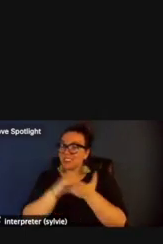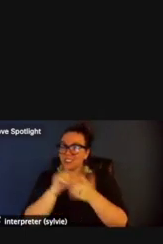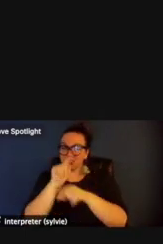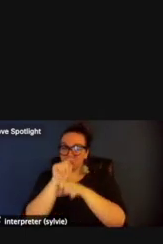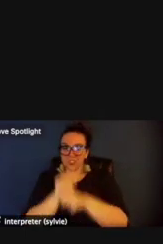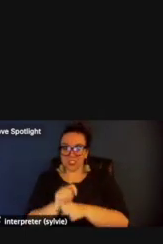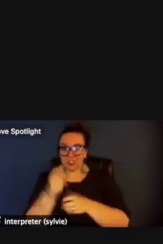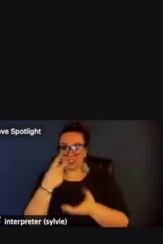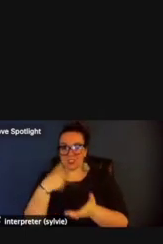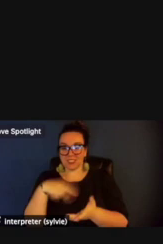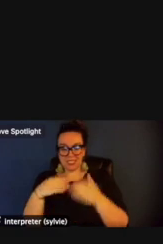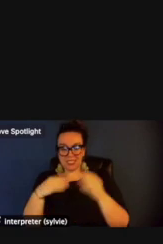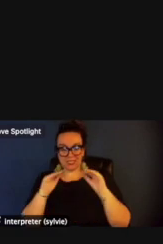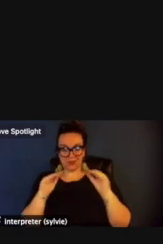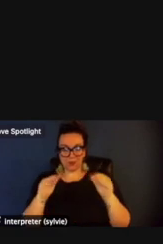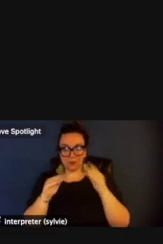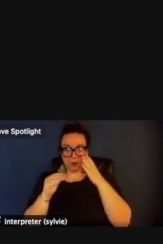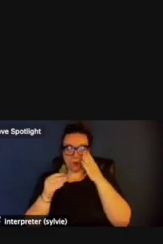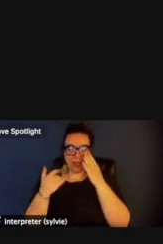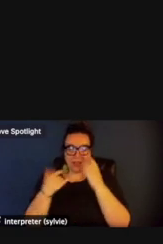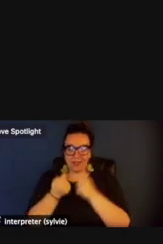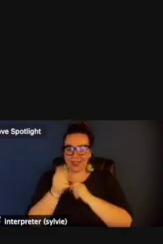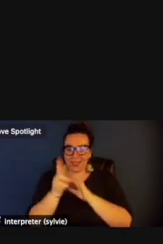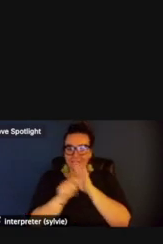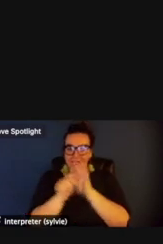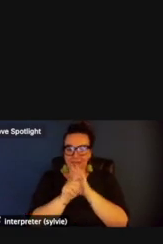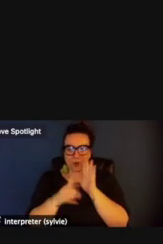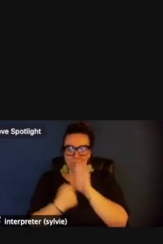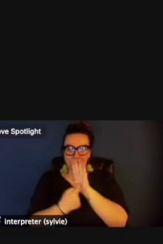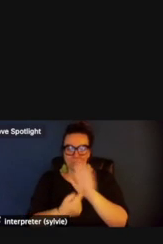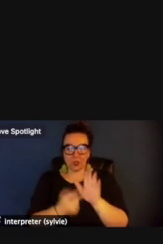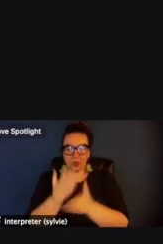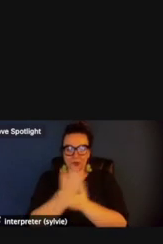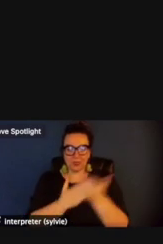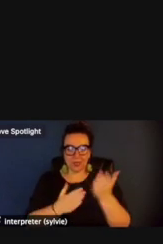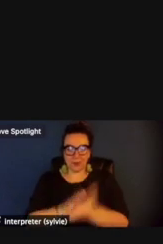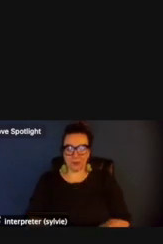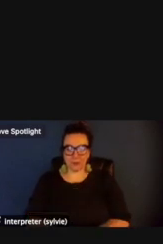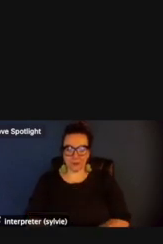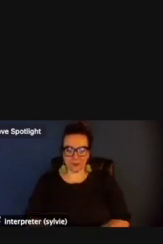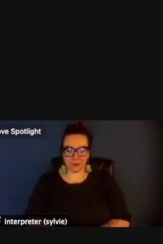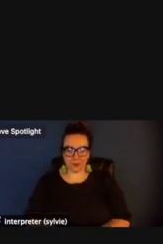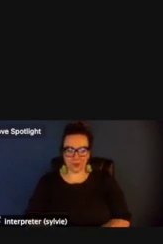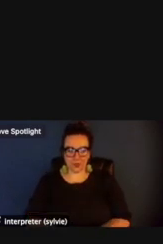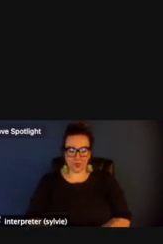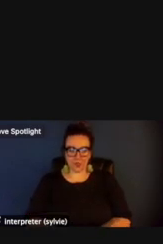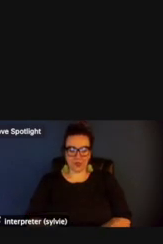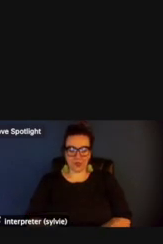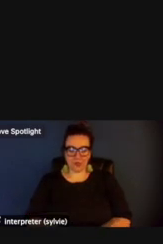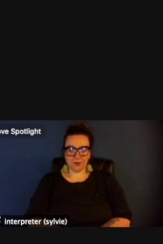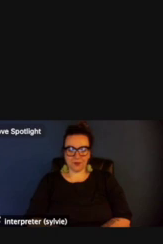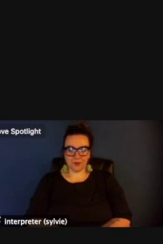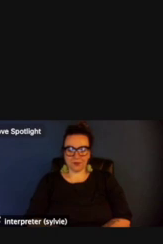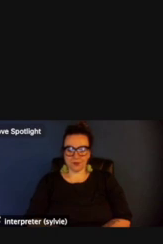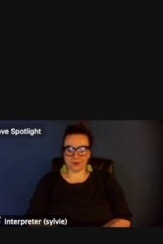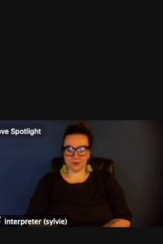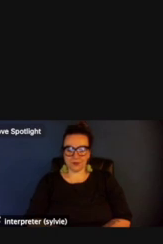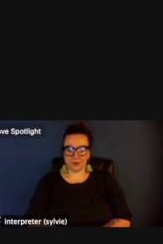on to the next slide, we have a little video that shows you some of the dance. You don't have to watch the whole thing. We'll just see what you can see. So you can see it.